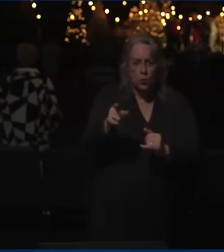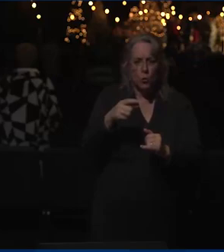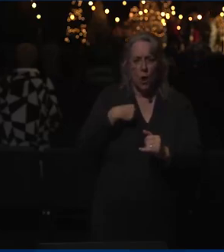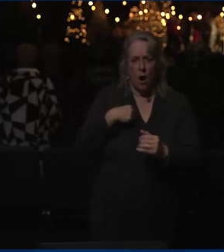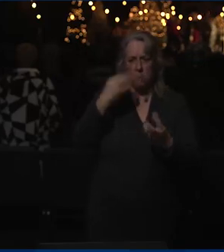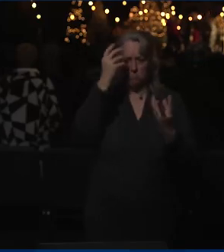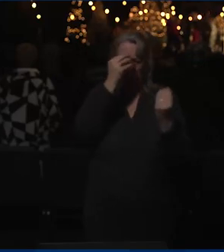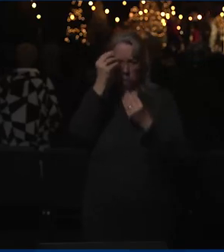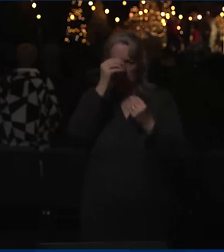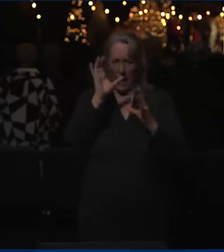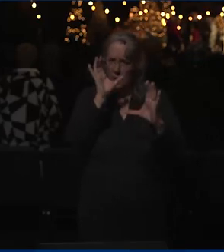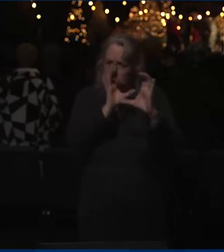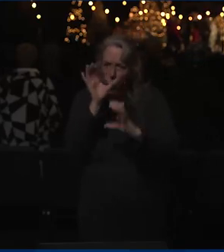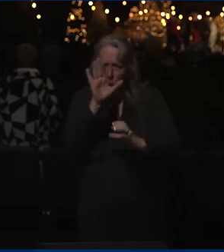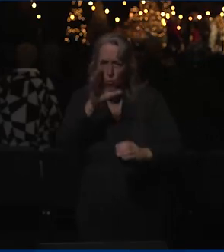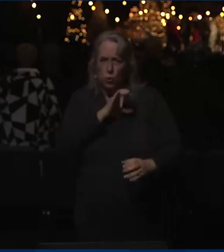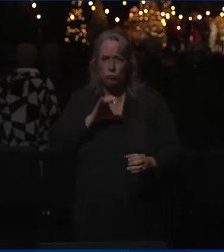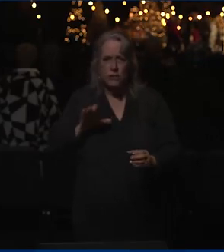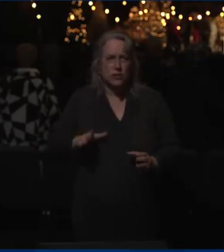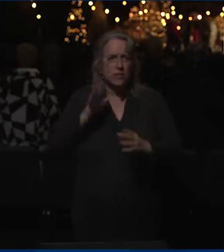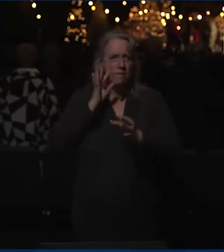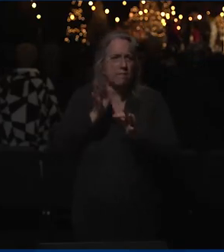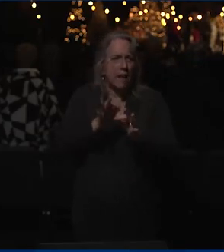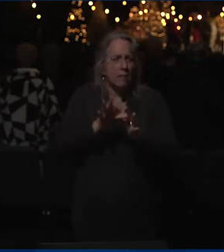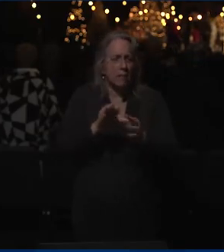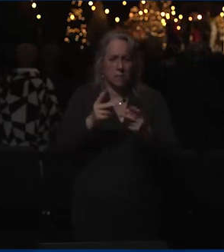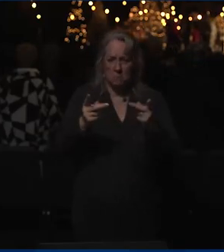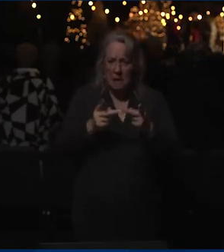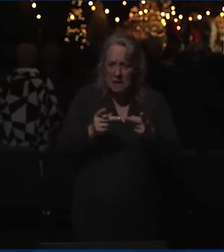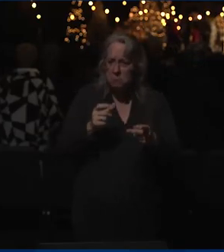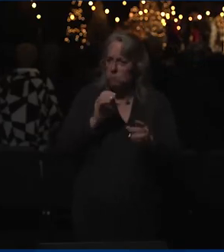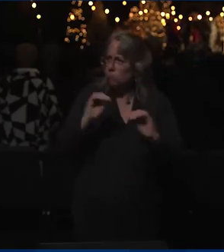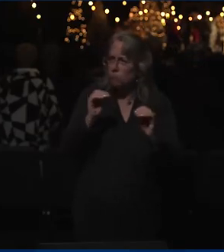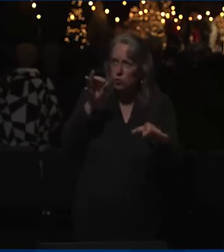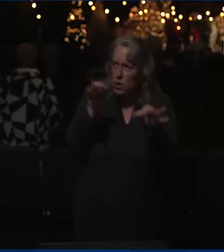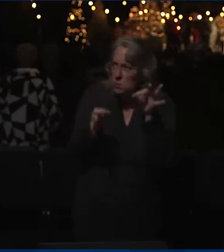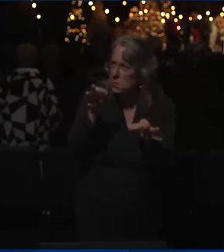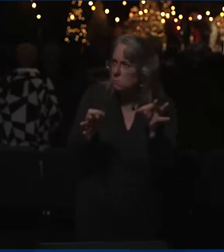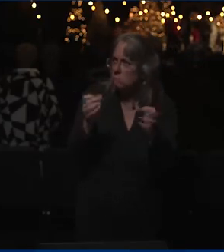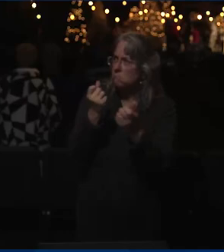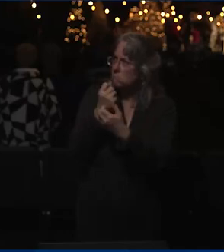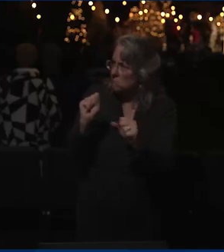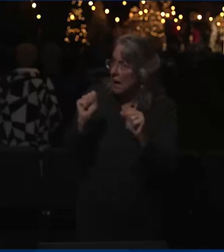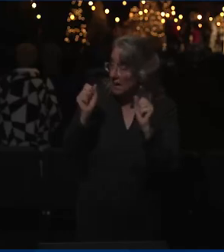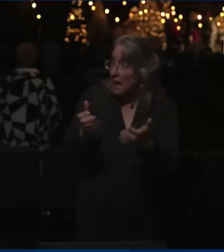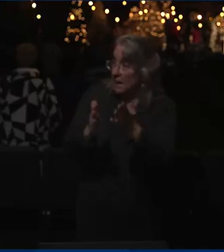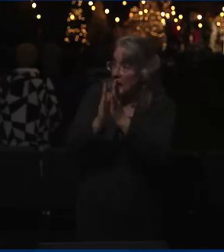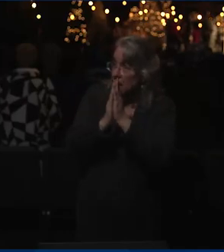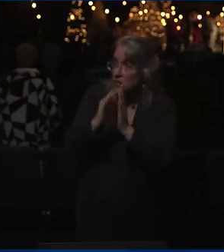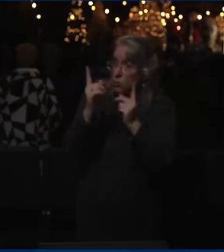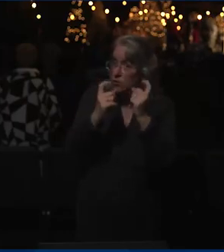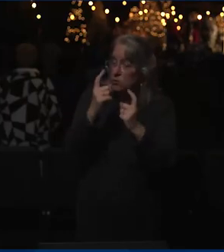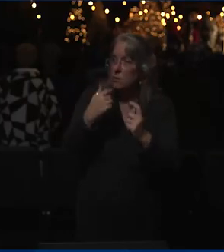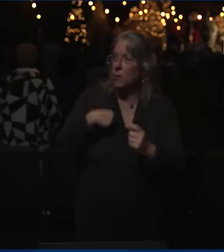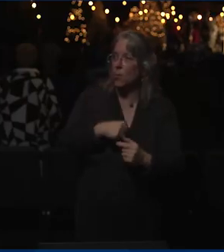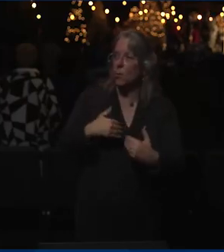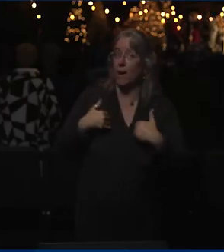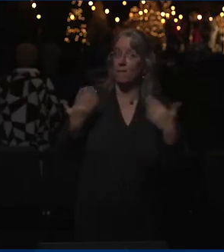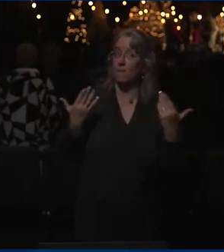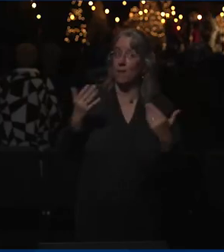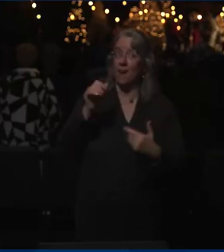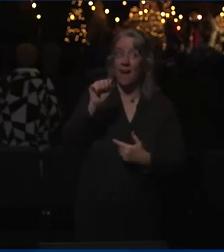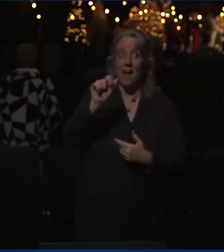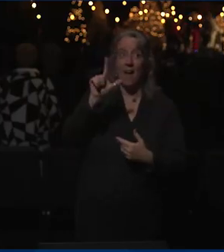this coming year in a place that is non-judgmental, that is safe, and that where you can ask questions, we have Alpha coming up in next